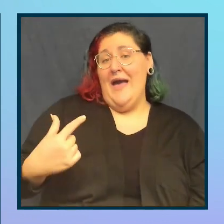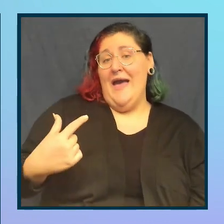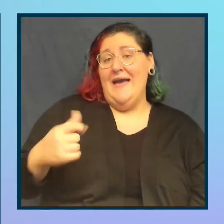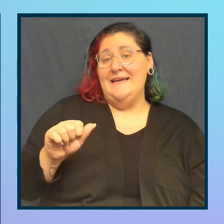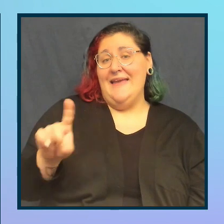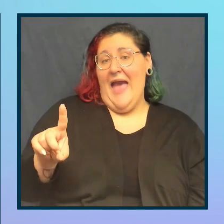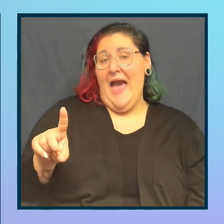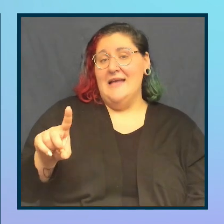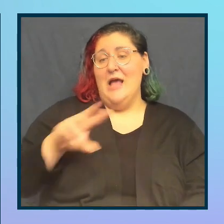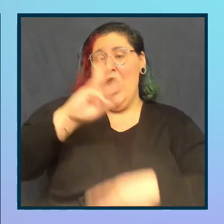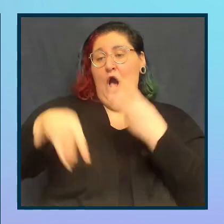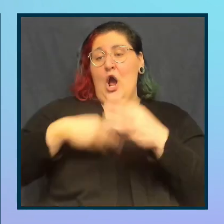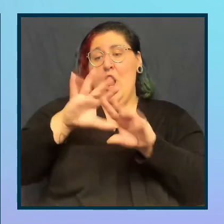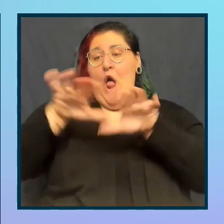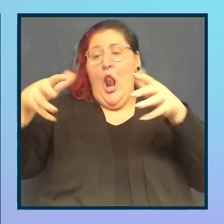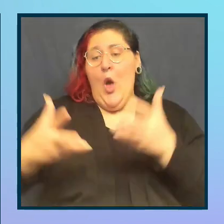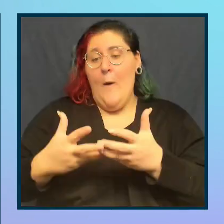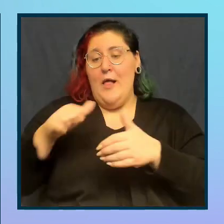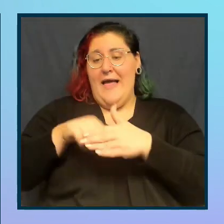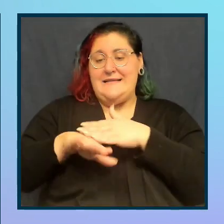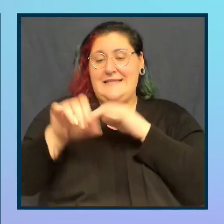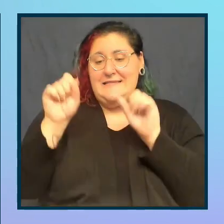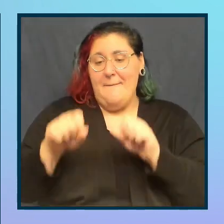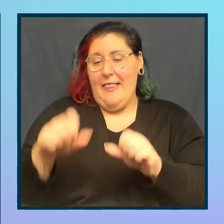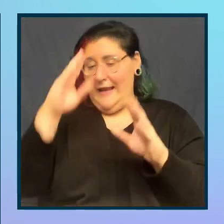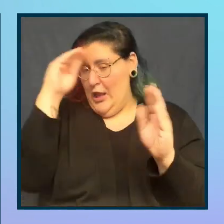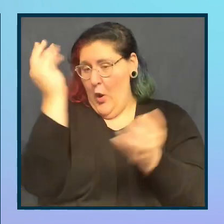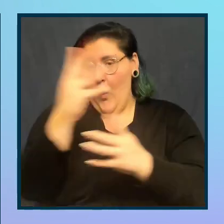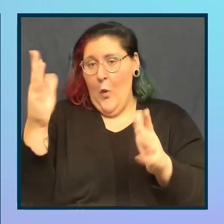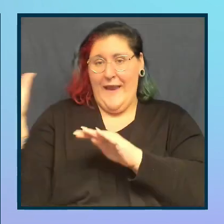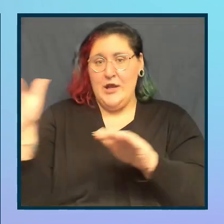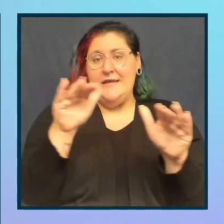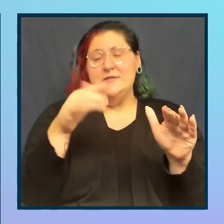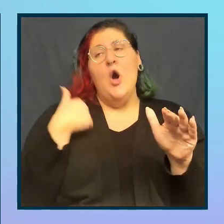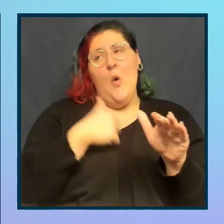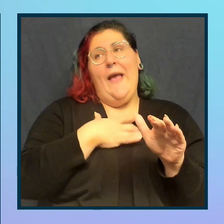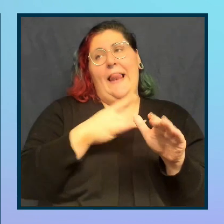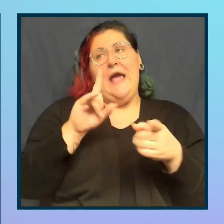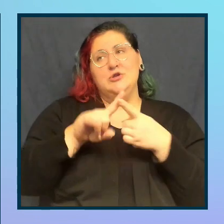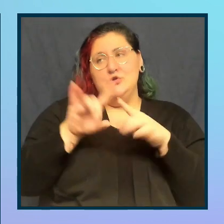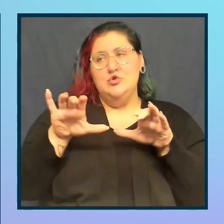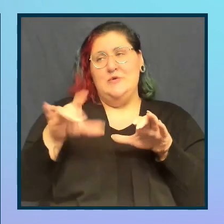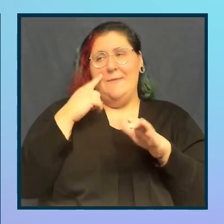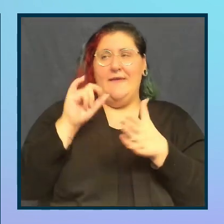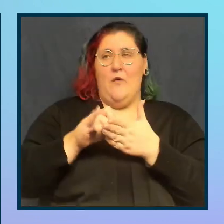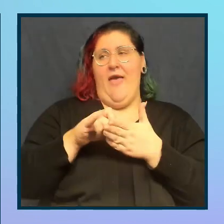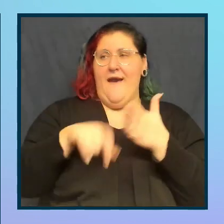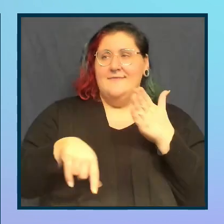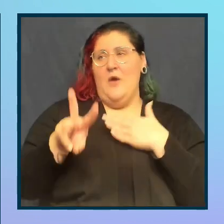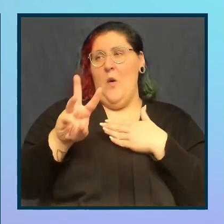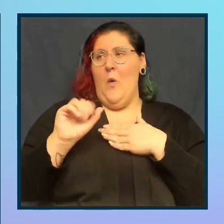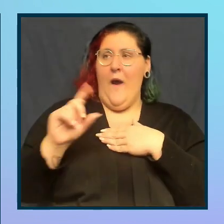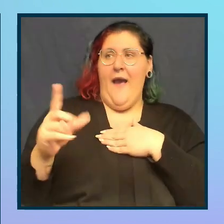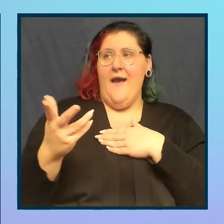boot camp around that time, and then we like to plan things for developers and designers too. So just keep an eye out for other things